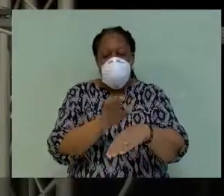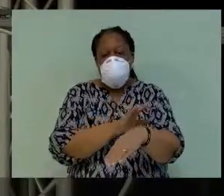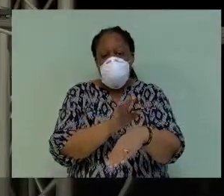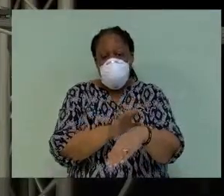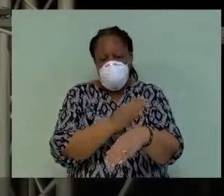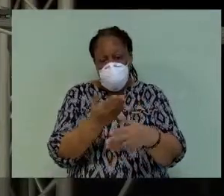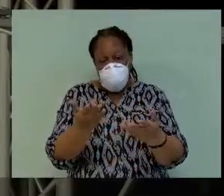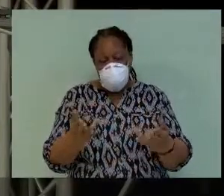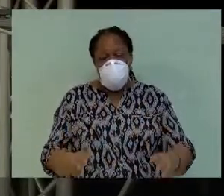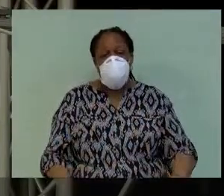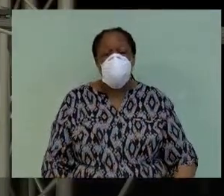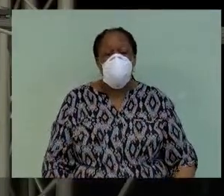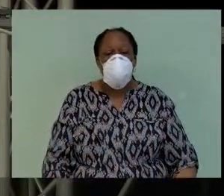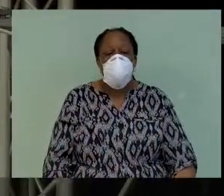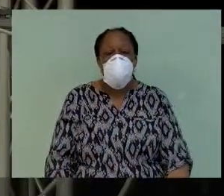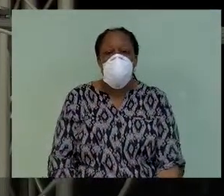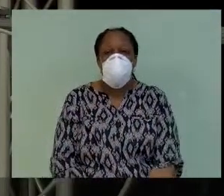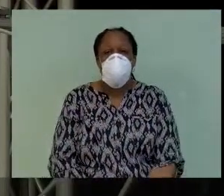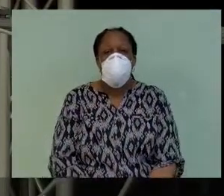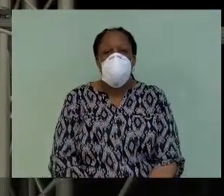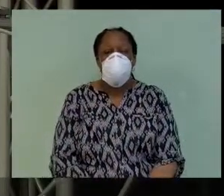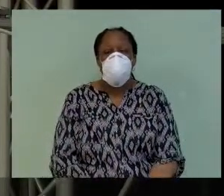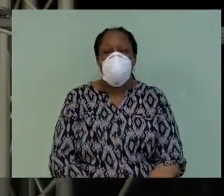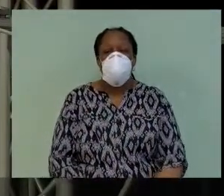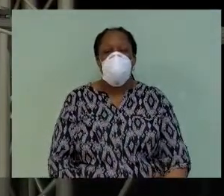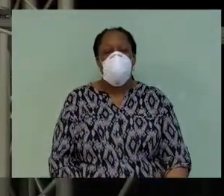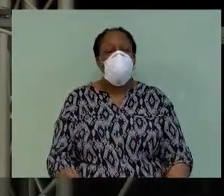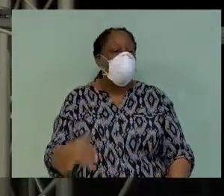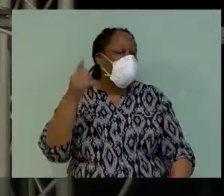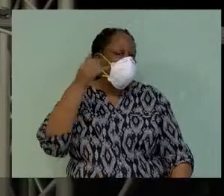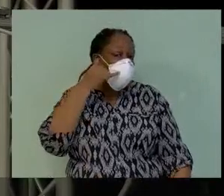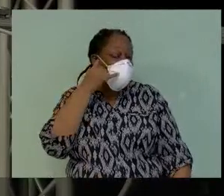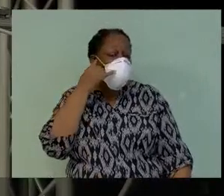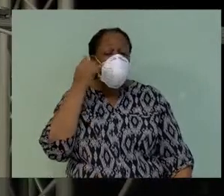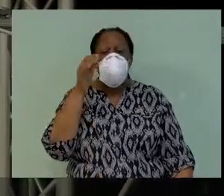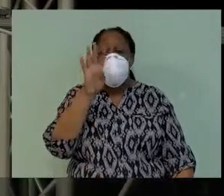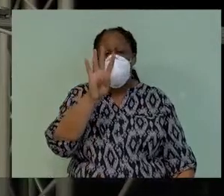moeskn.org. Or they can call